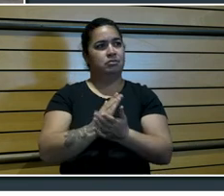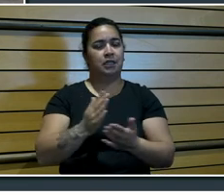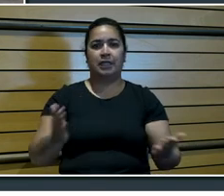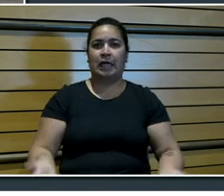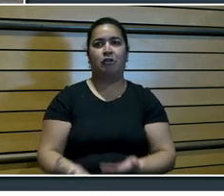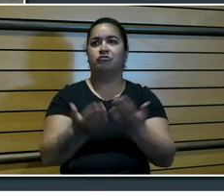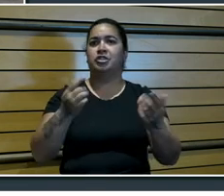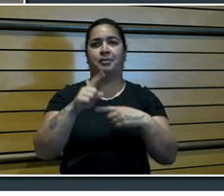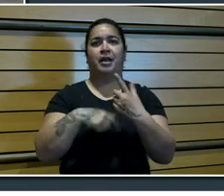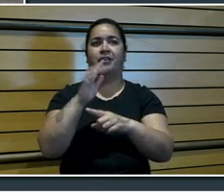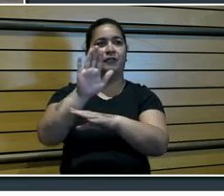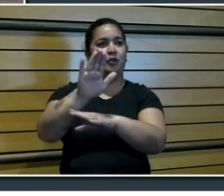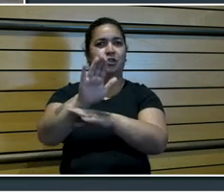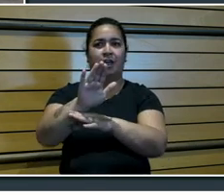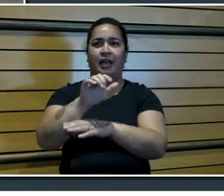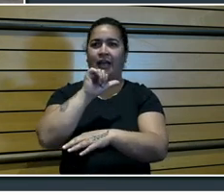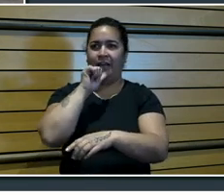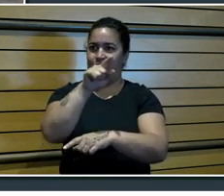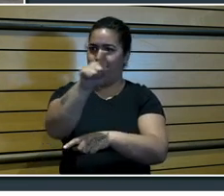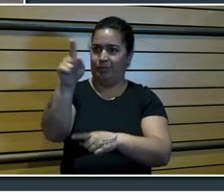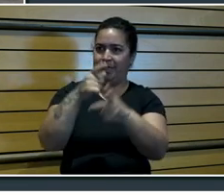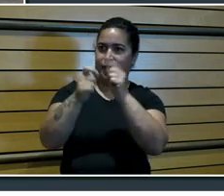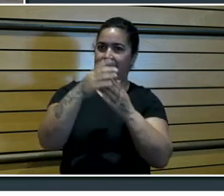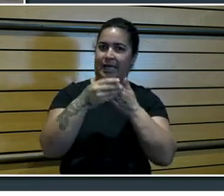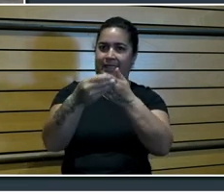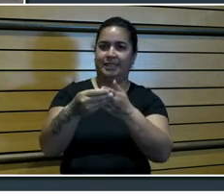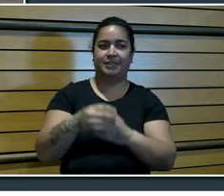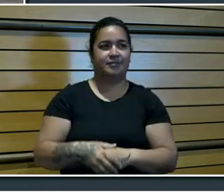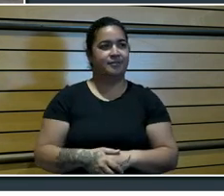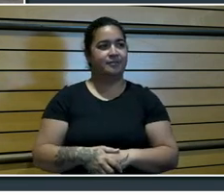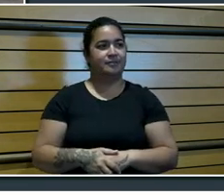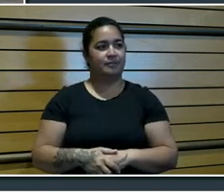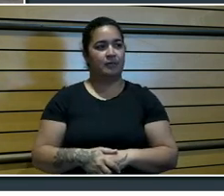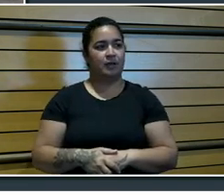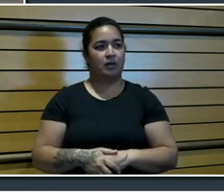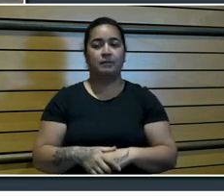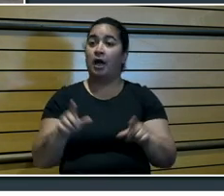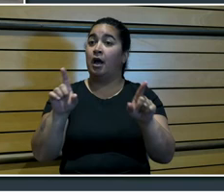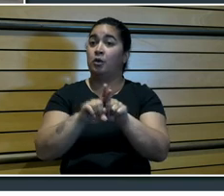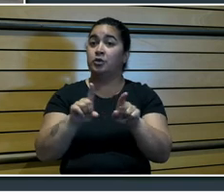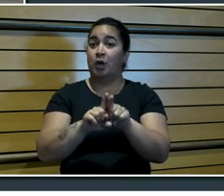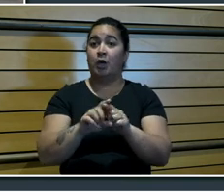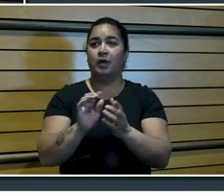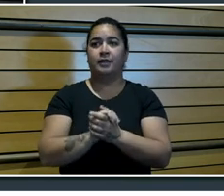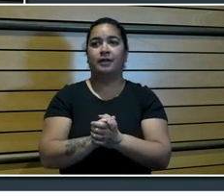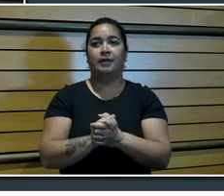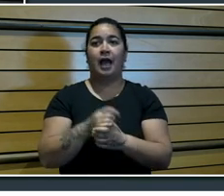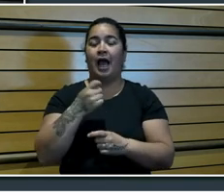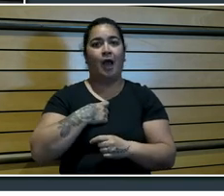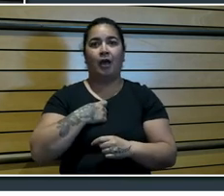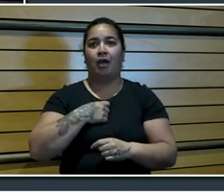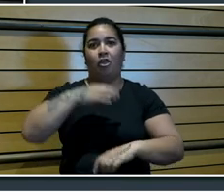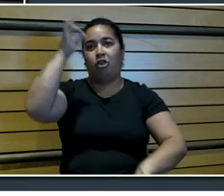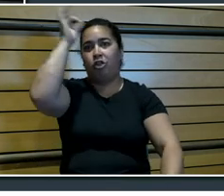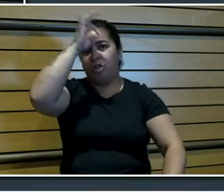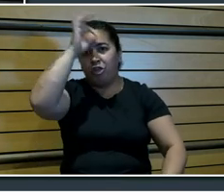future if our leadership looks like you four. On that note, unaware that Mr. Case Tarpany was